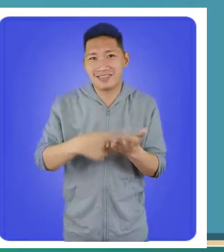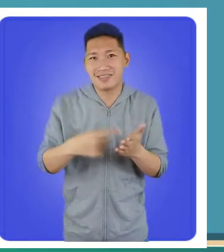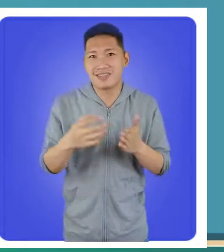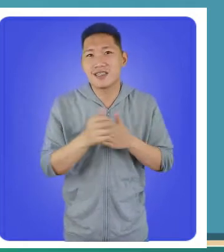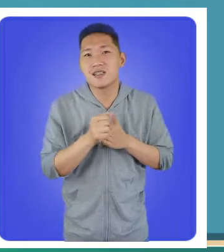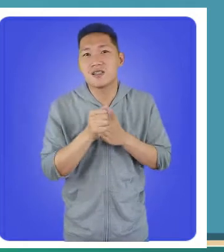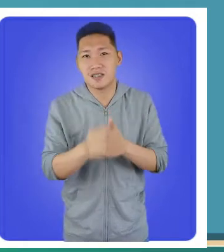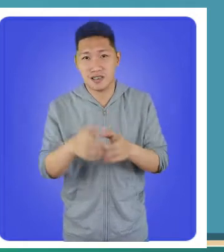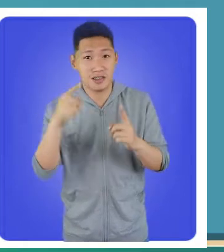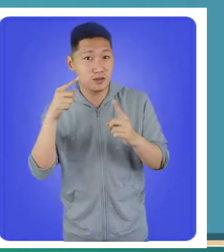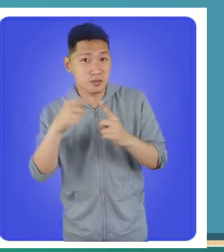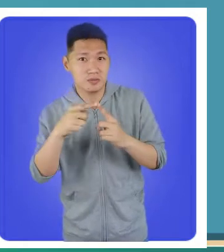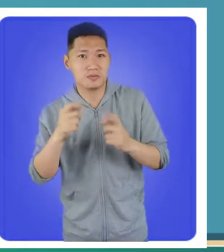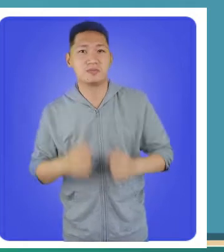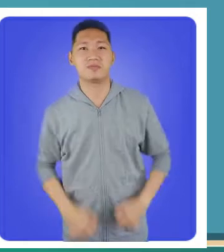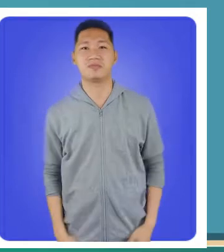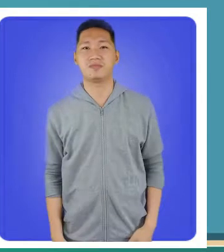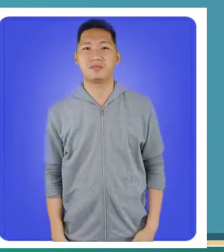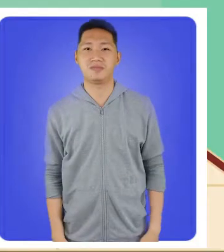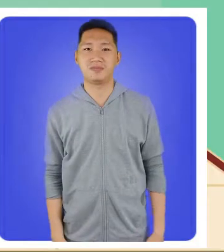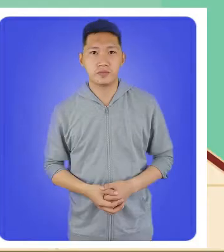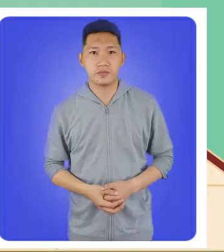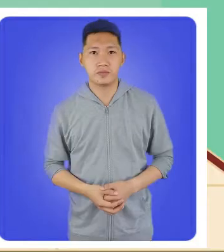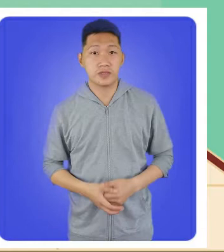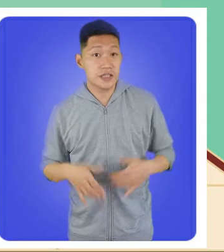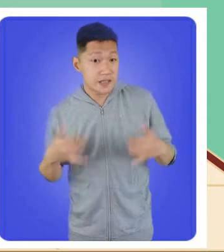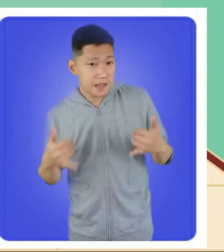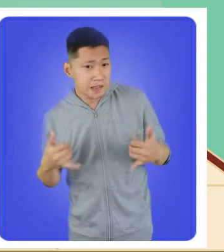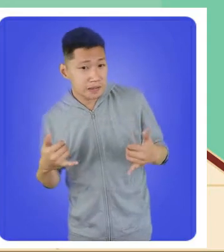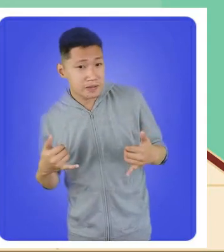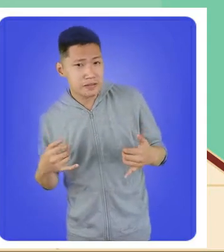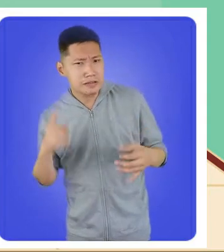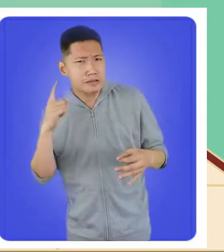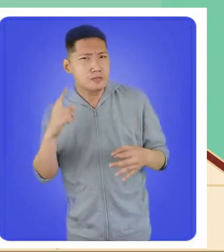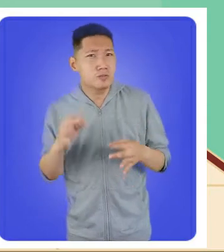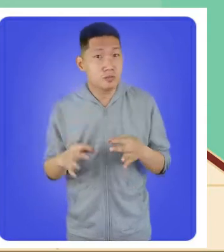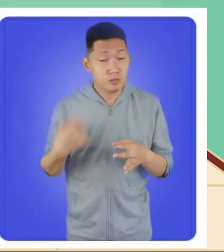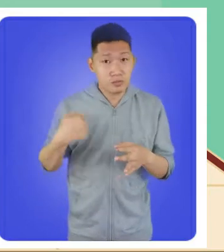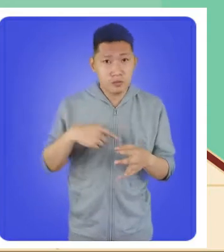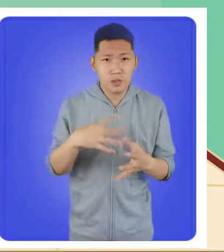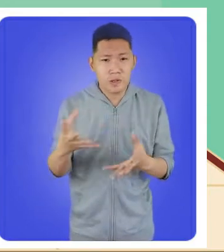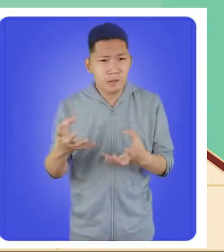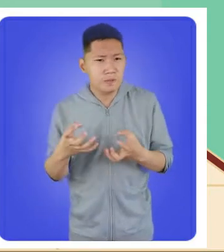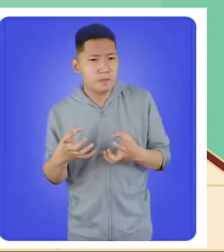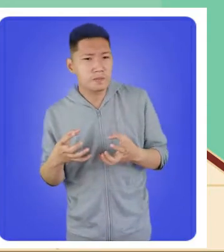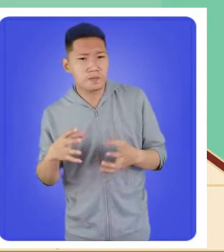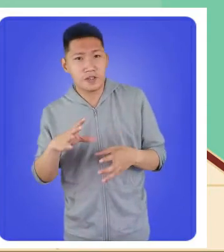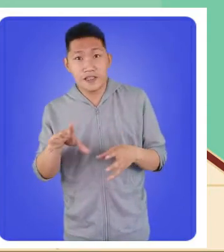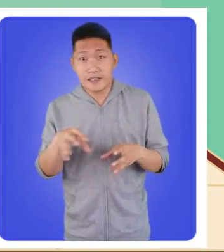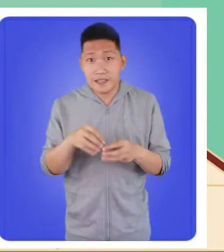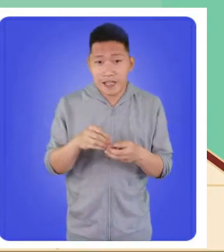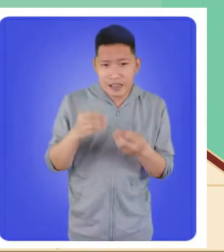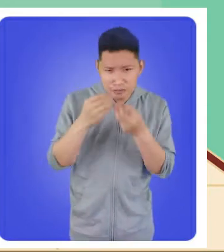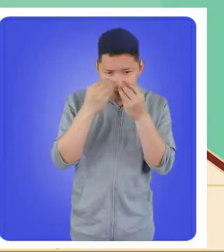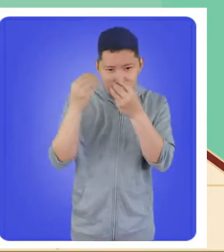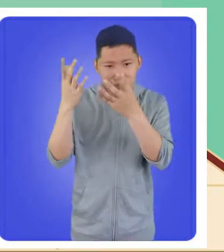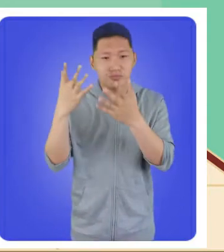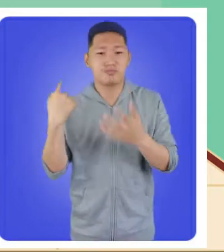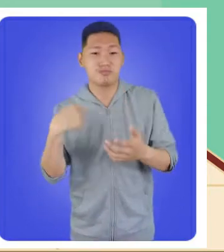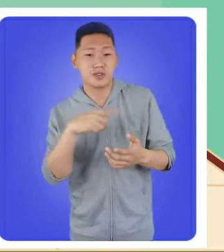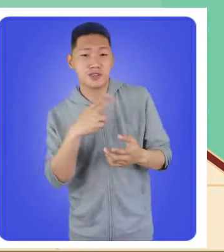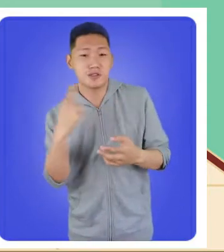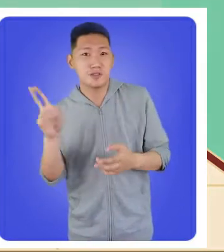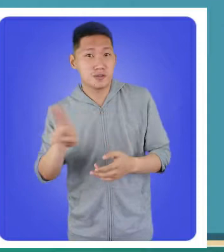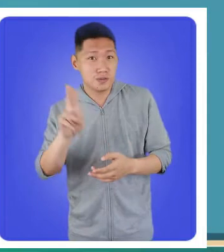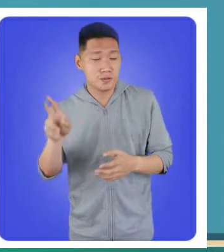the discussion is leading to. For instance, if we want to add information, we use the words